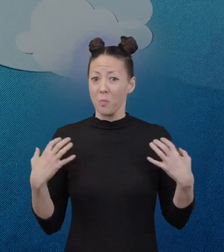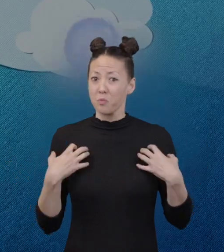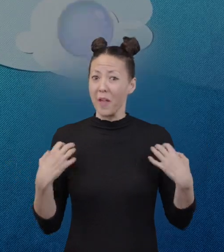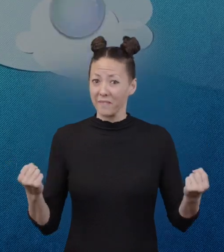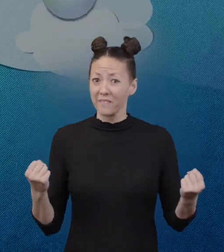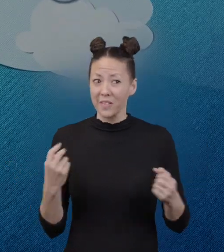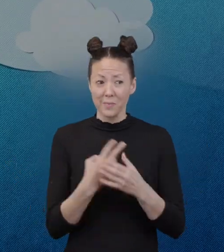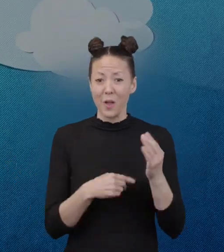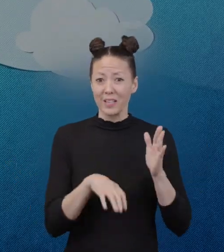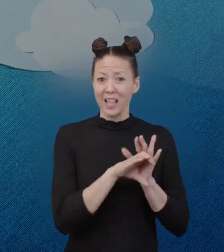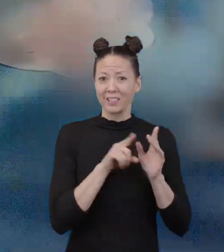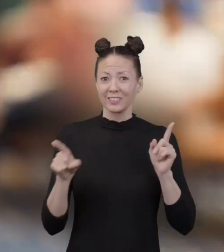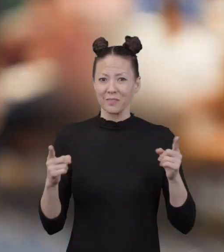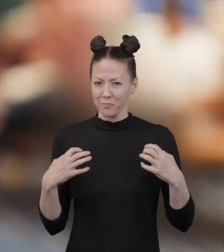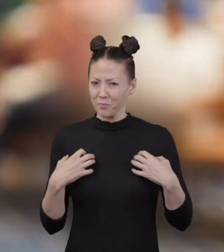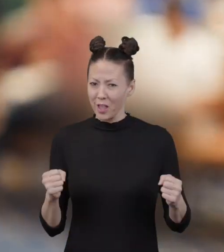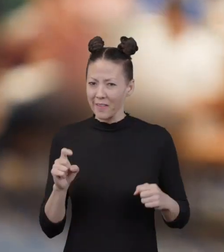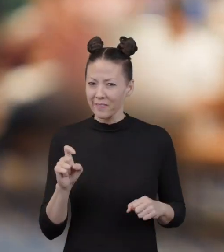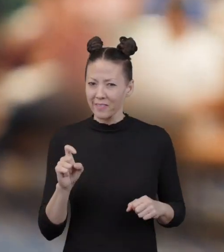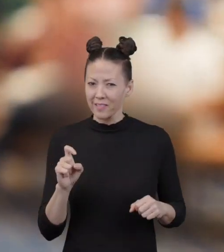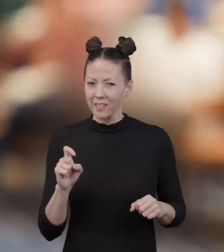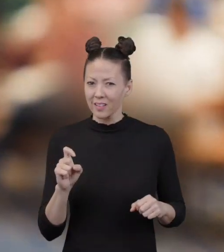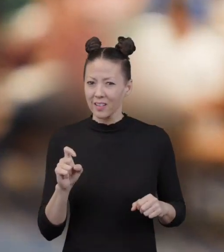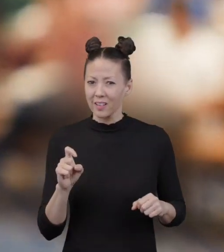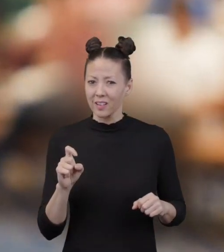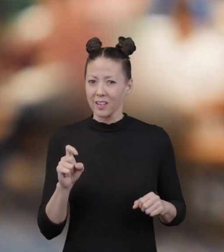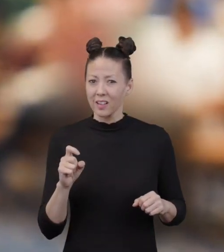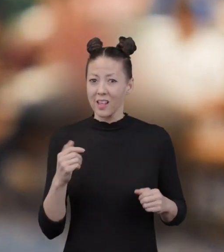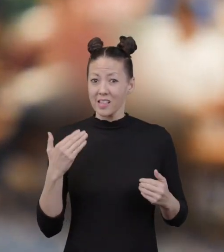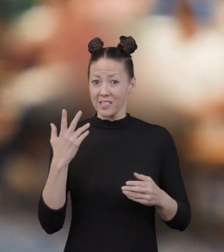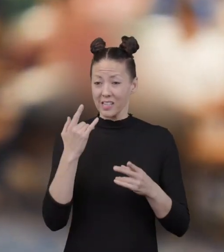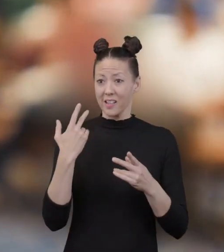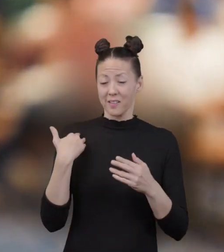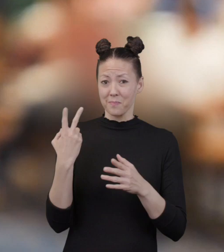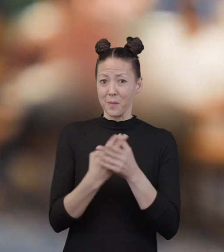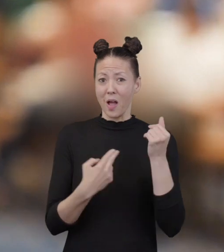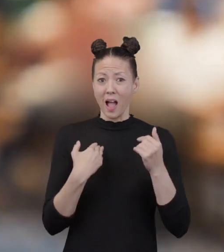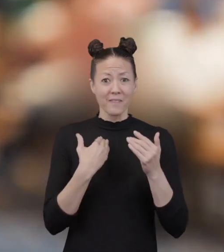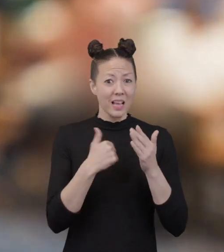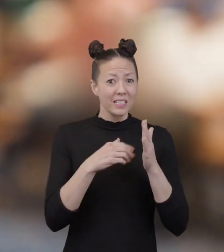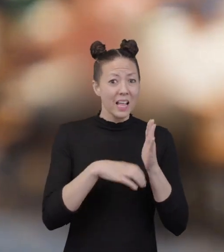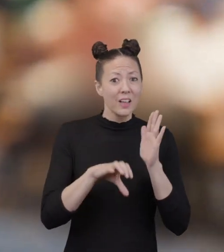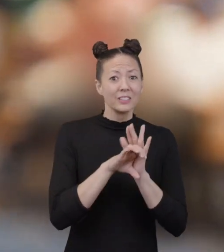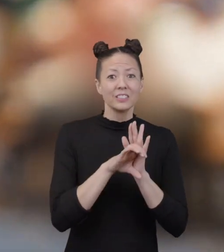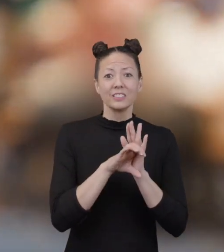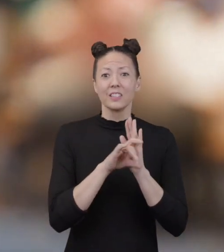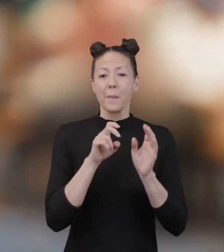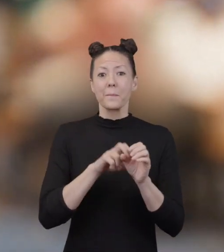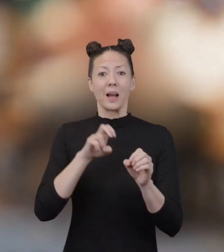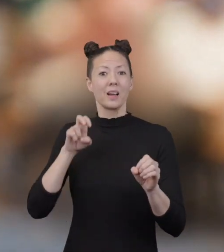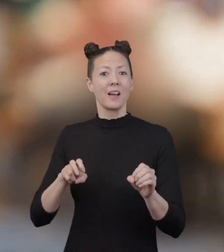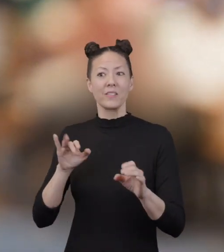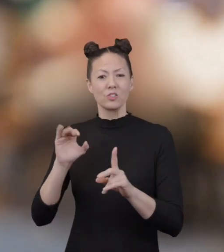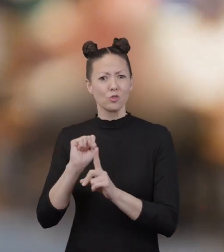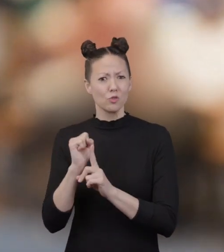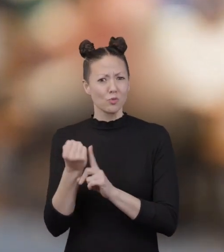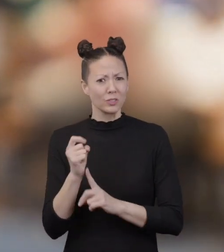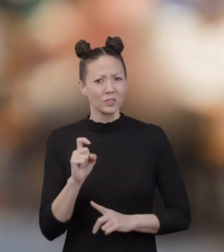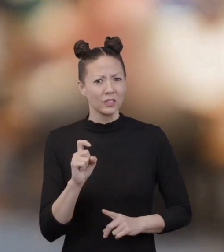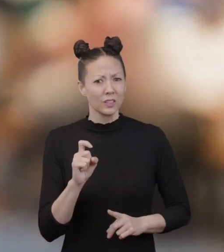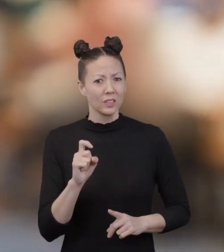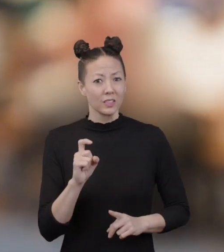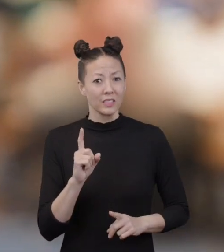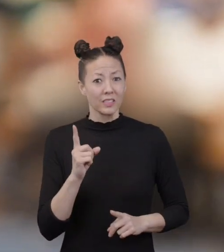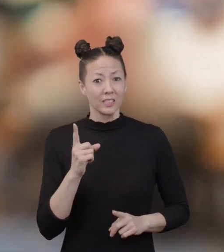stories brave too? Did any of the characters in either story decide to back out of their situation?